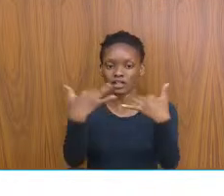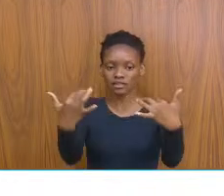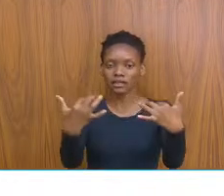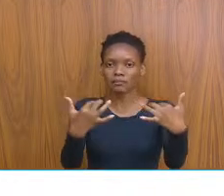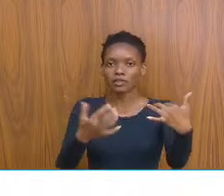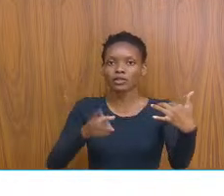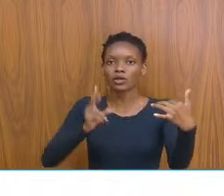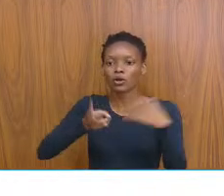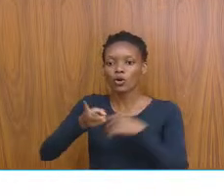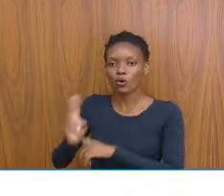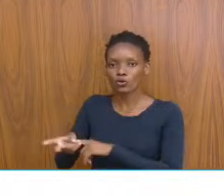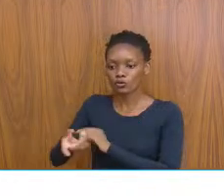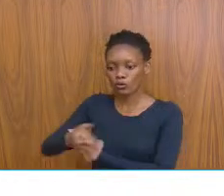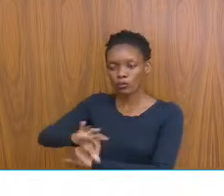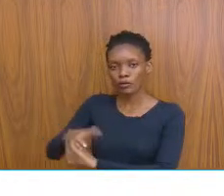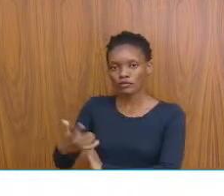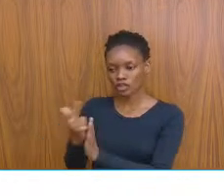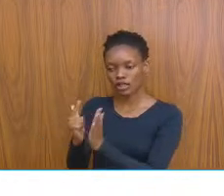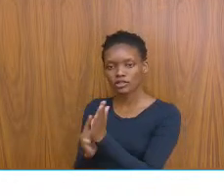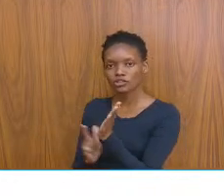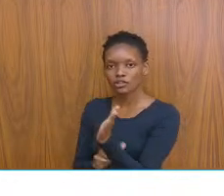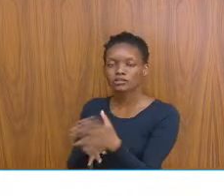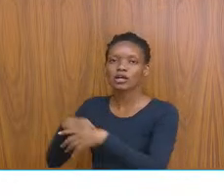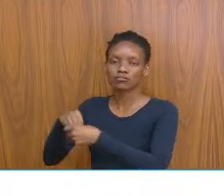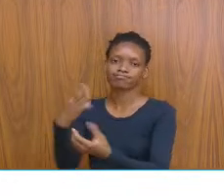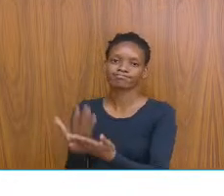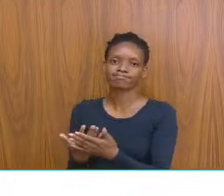contest provincial legislatures.